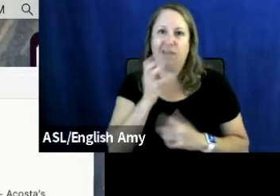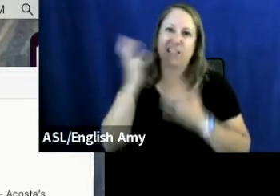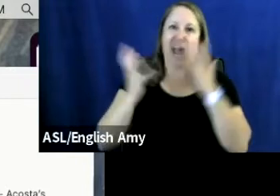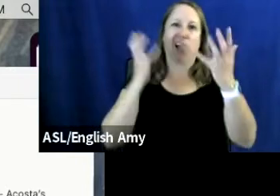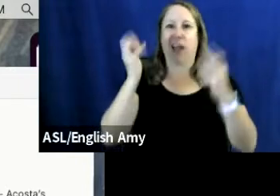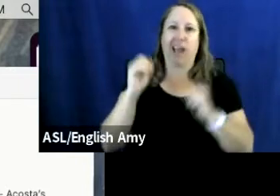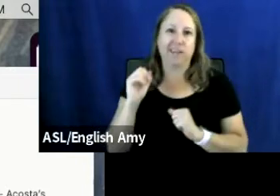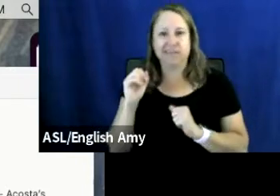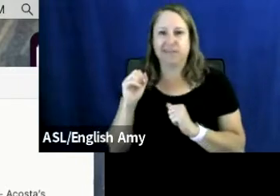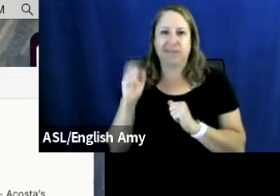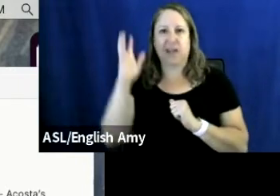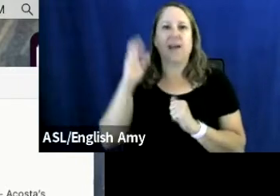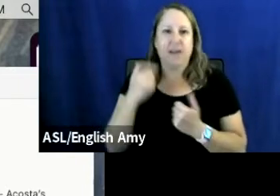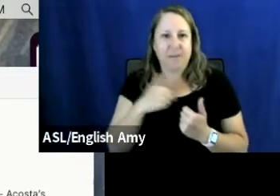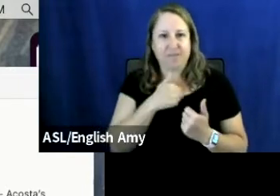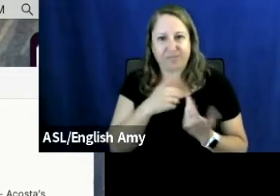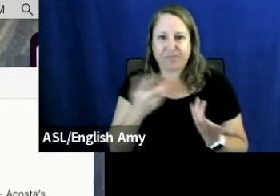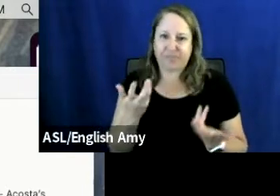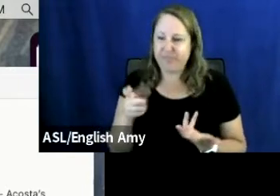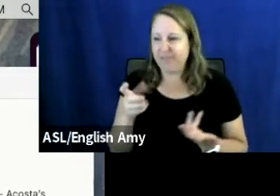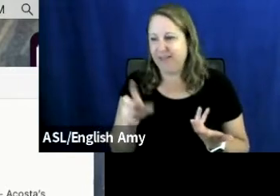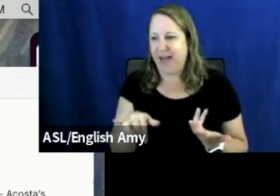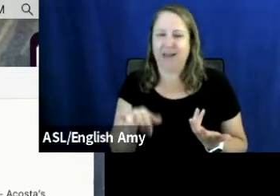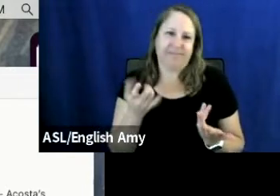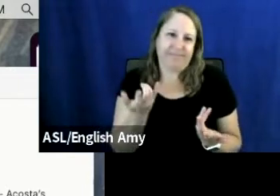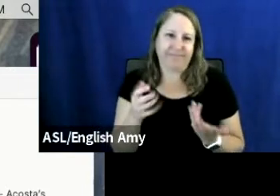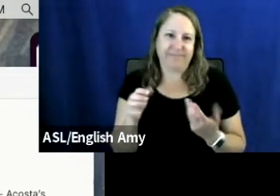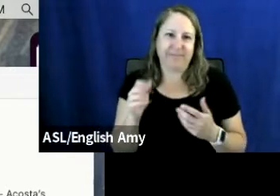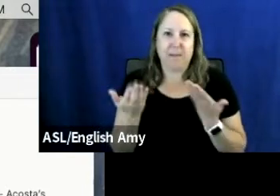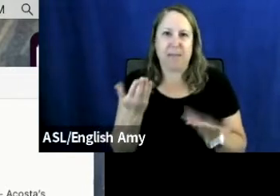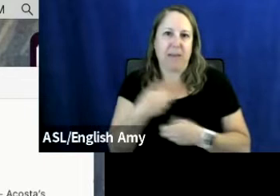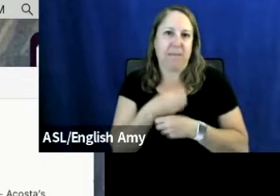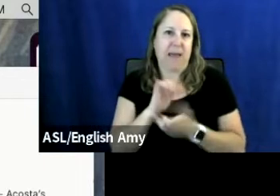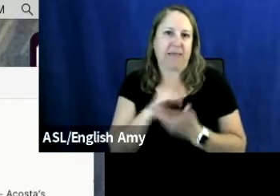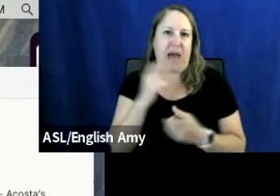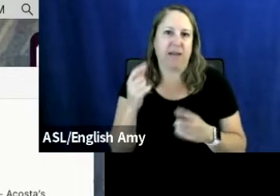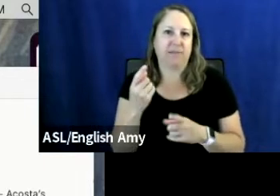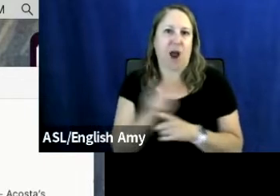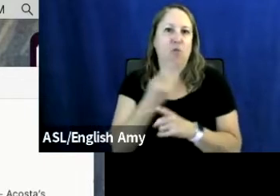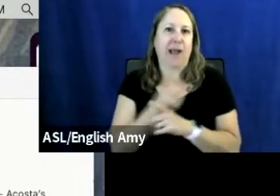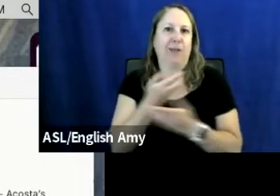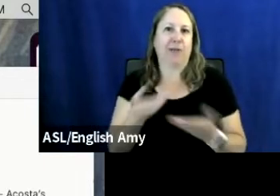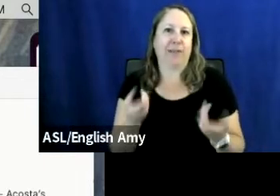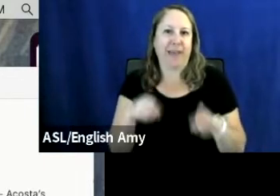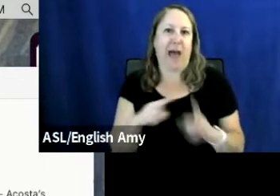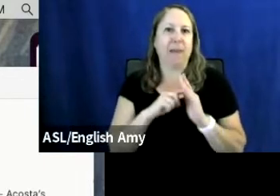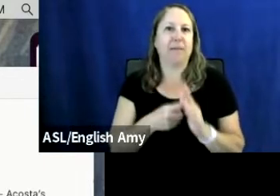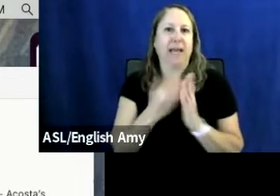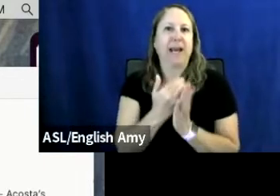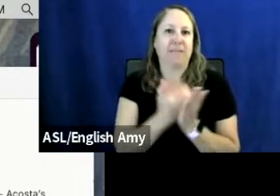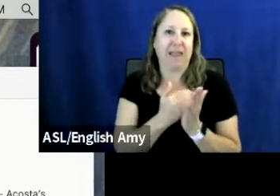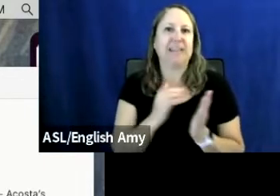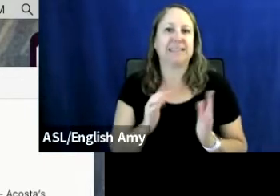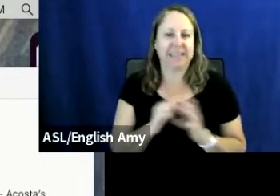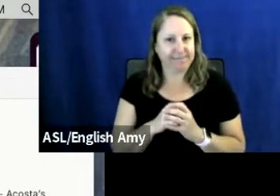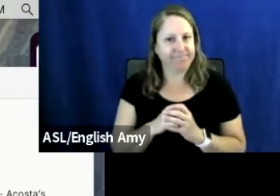like it's a practice, of course. And so I don't know, maybe making that like a regular thing that happens at the beginning of lessons like this, where we're like, okay,